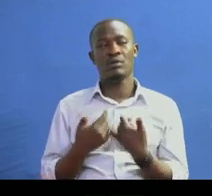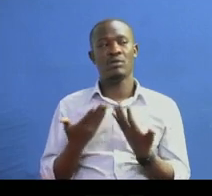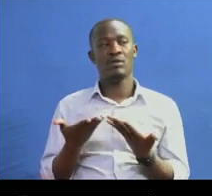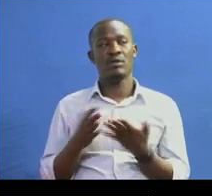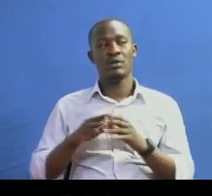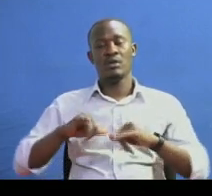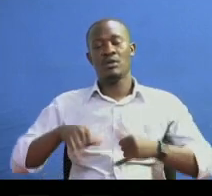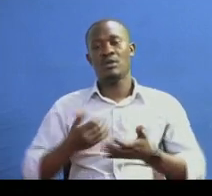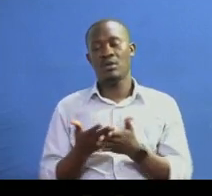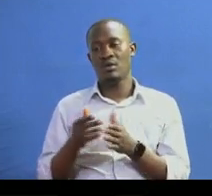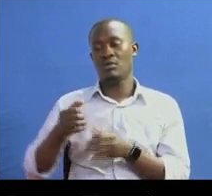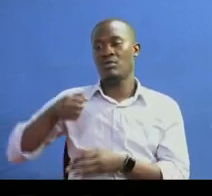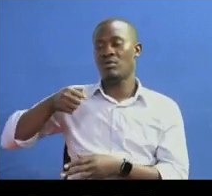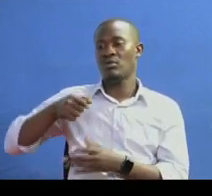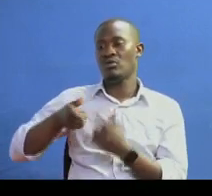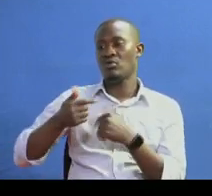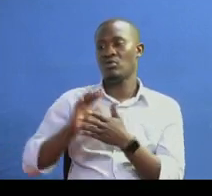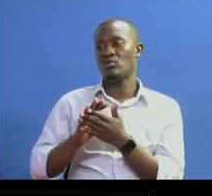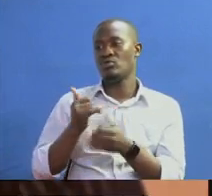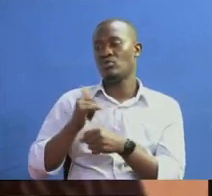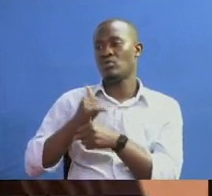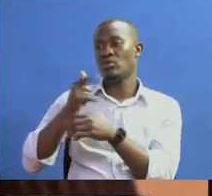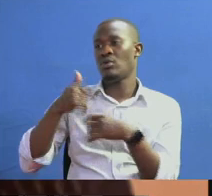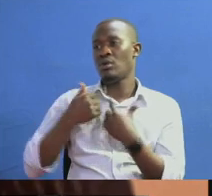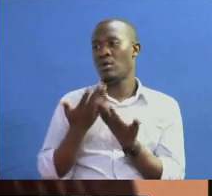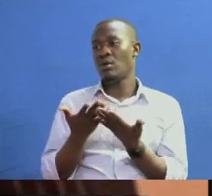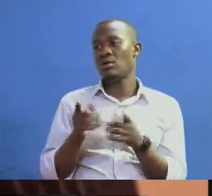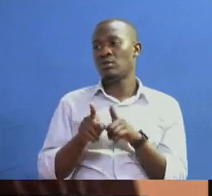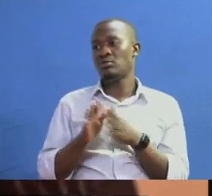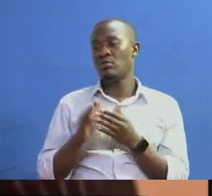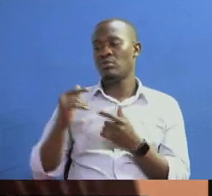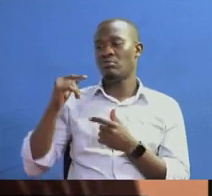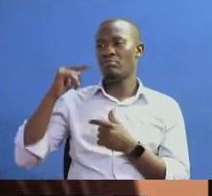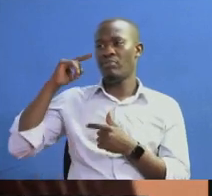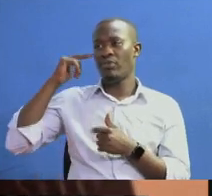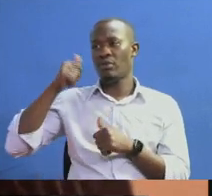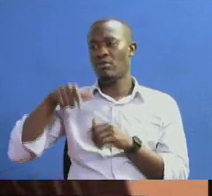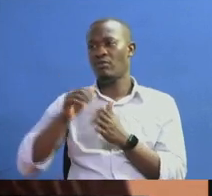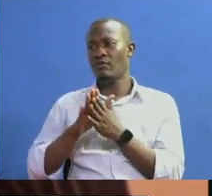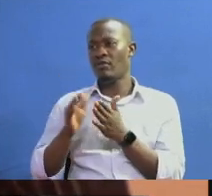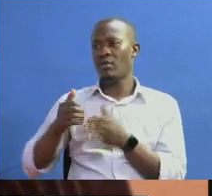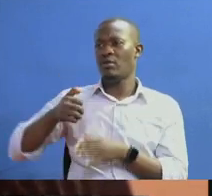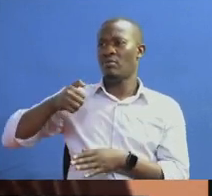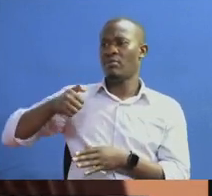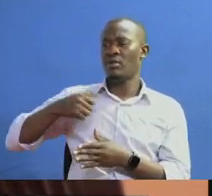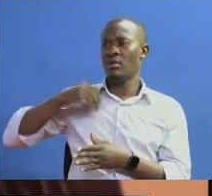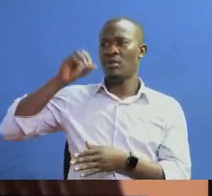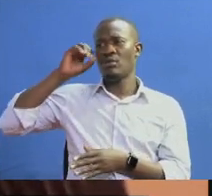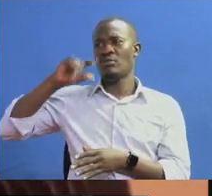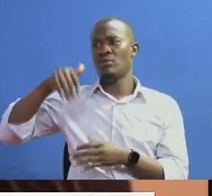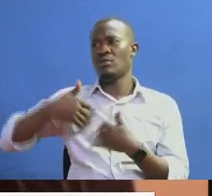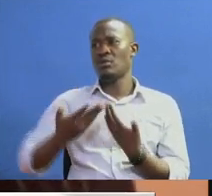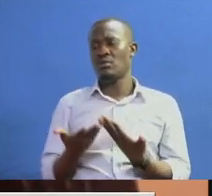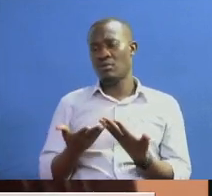new budget is going to cater for the hiring of more teachers. But even as we think of this budget options and how, you know, this has been